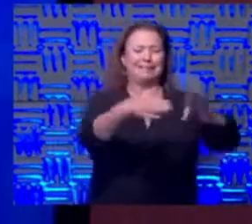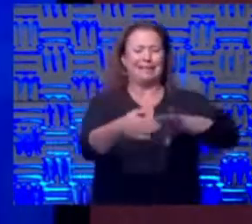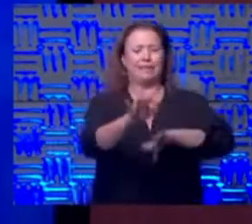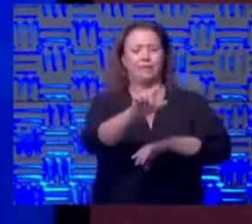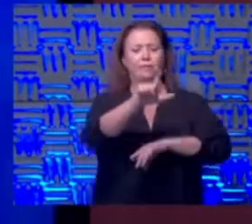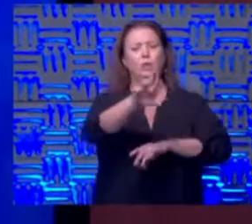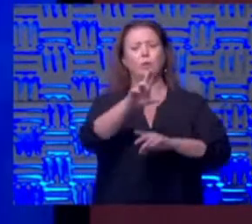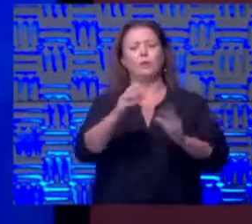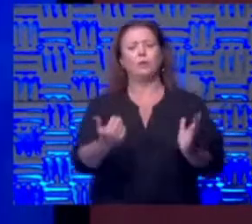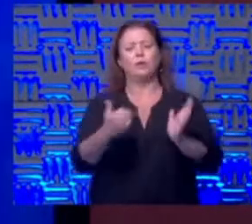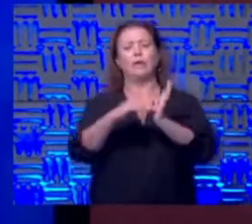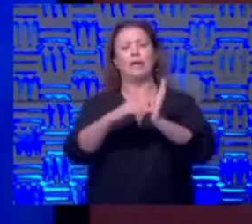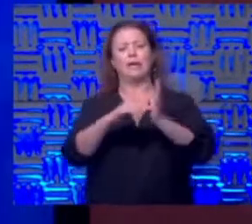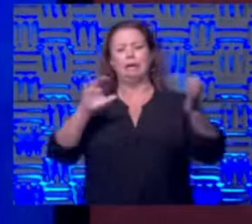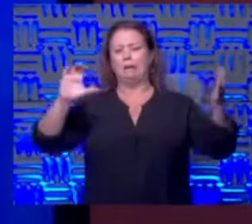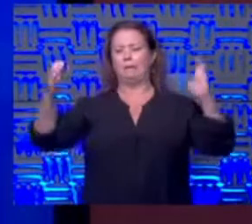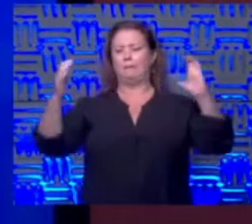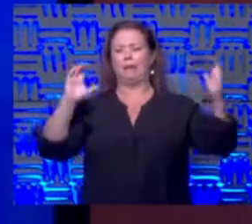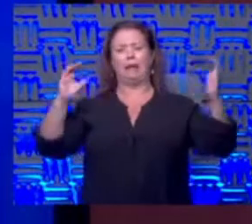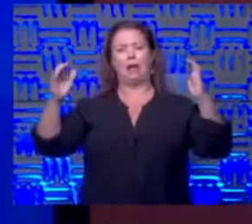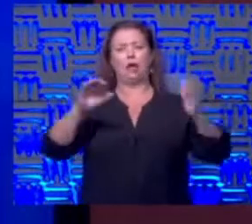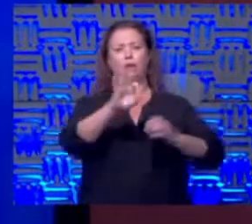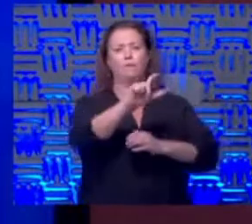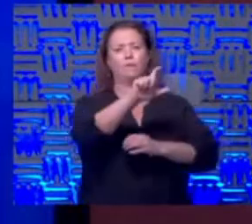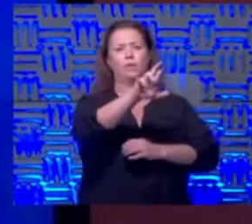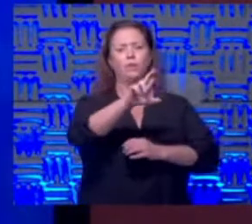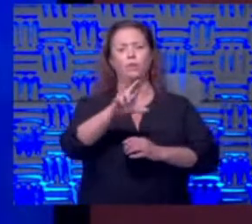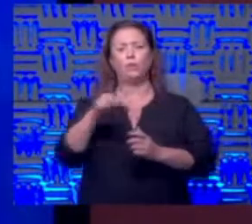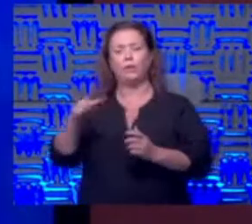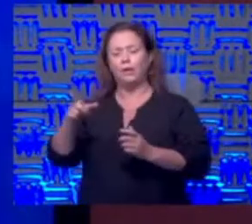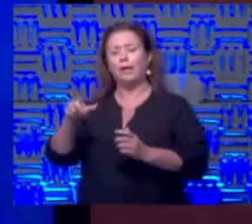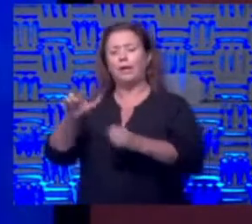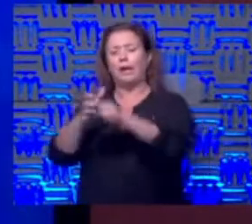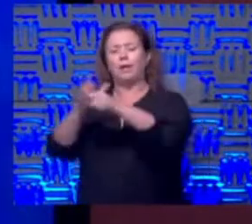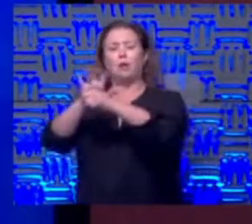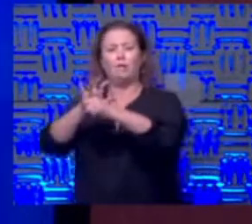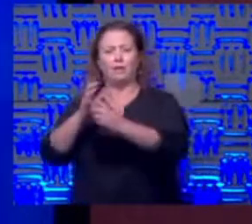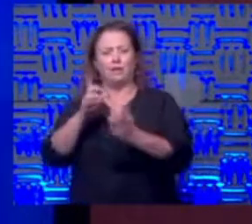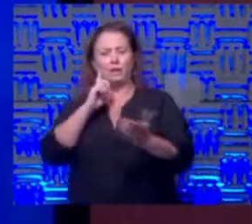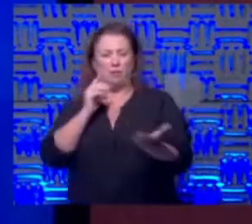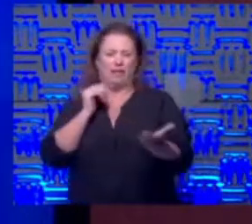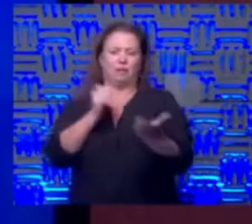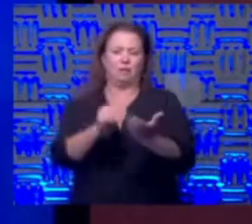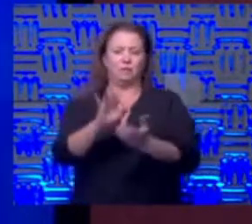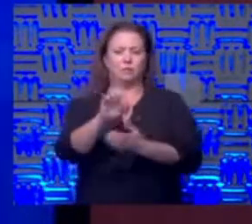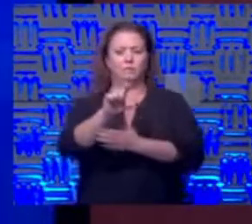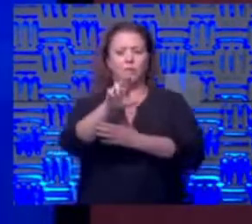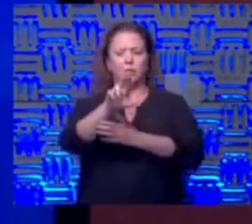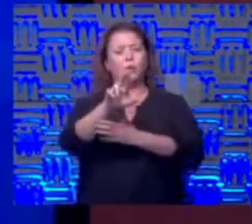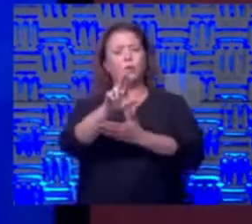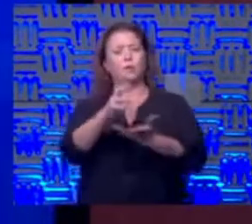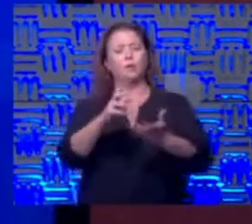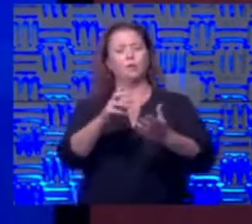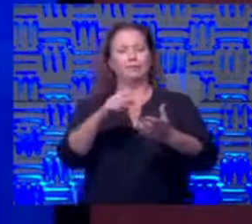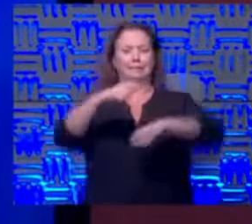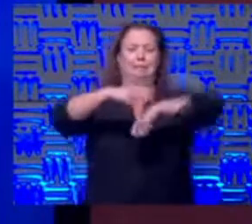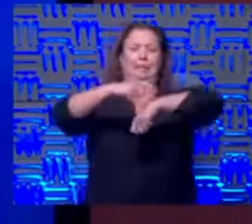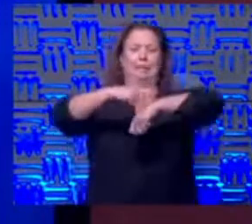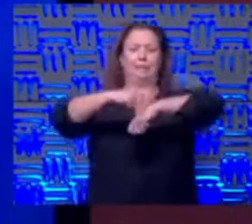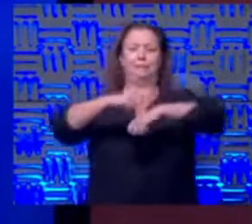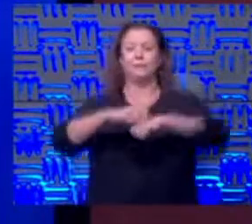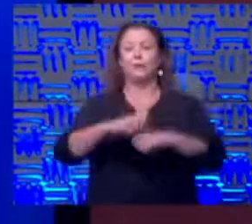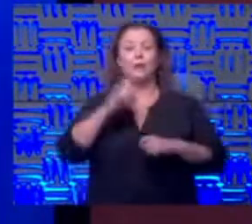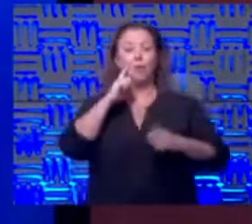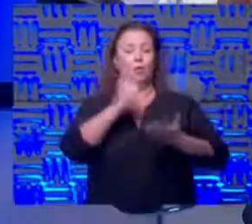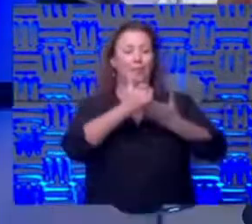give us another kind of comparison between the two, especially as we get close to flu season starting. Thanks. You bet, Taylor. Happy to help with that. Well, I think we'll help you win that